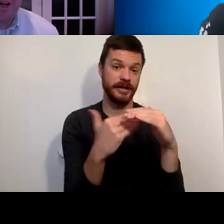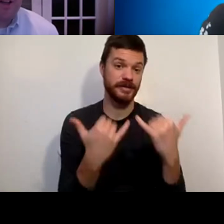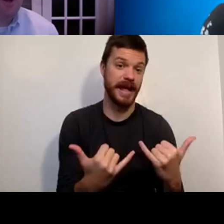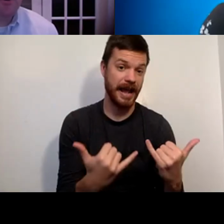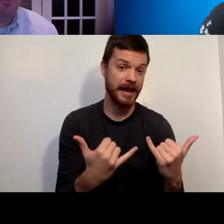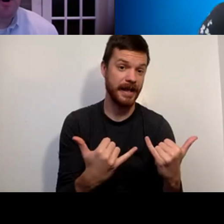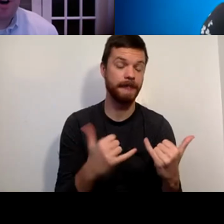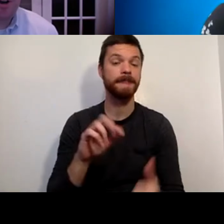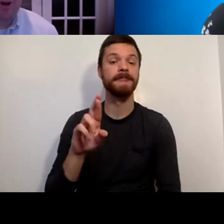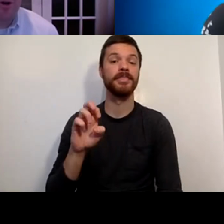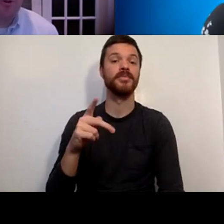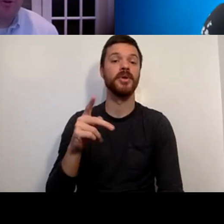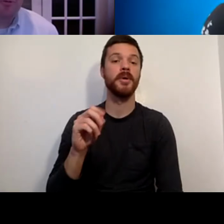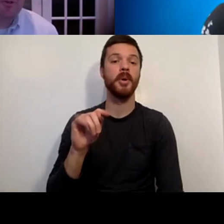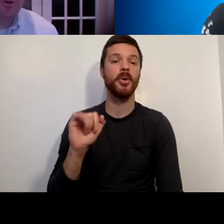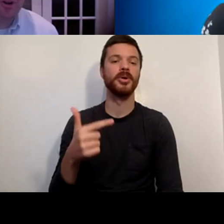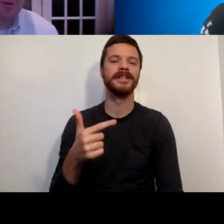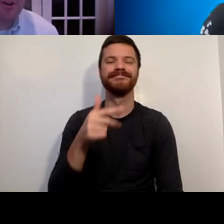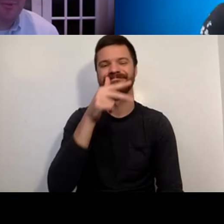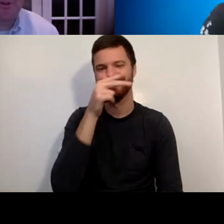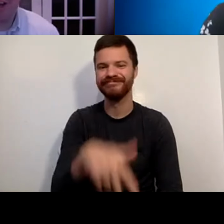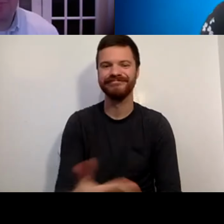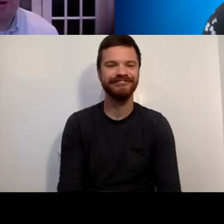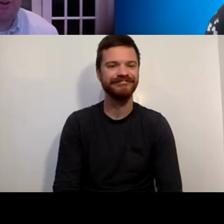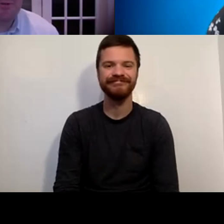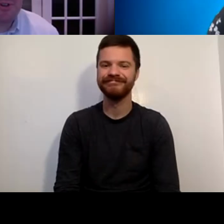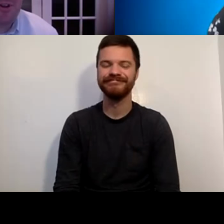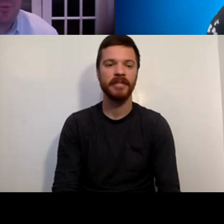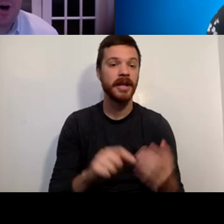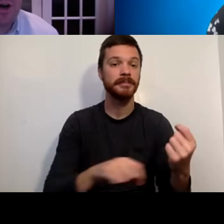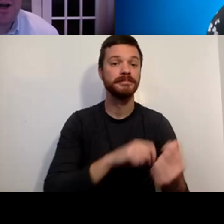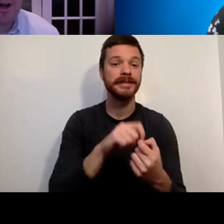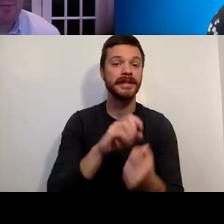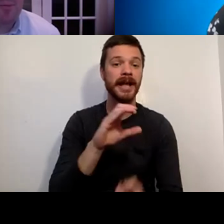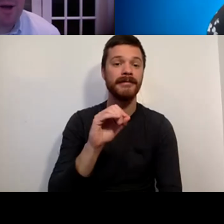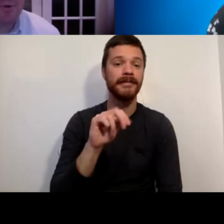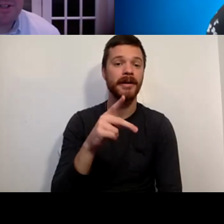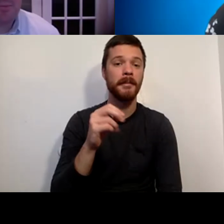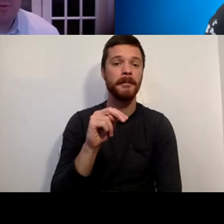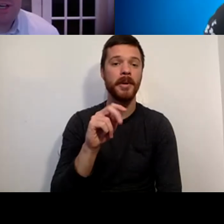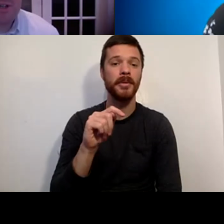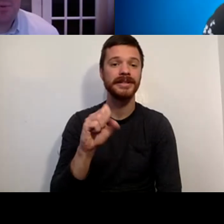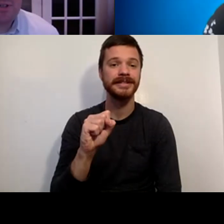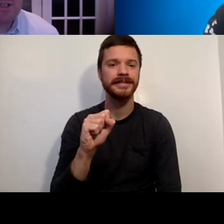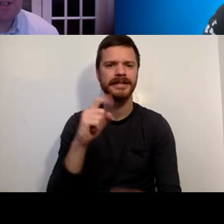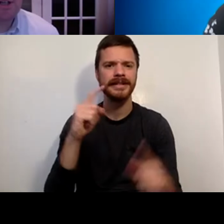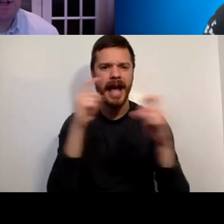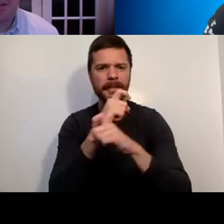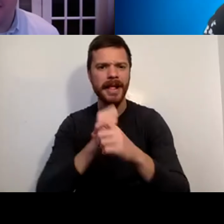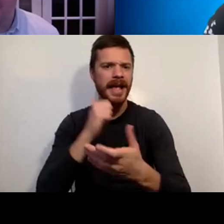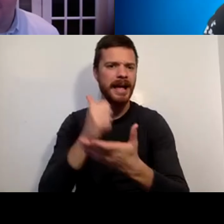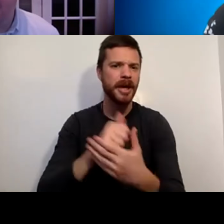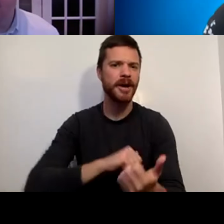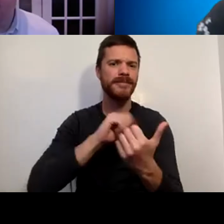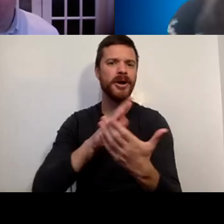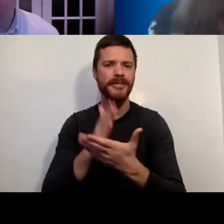reporting has been so poor, and we know so little about specific components of some of these more complex implementation approaches,